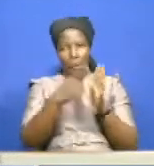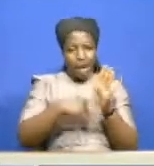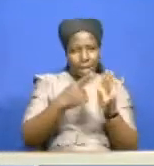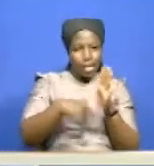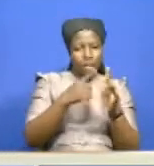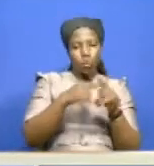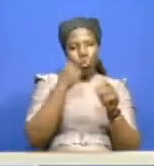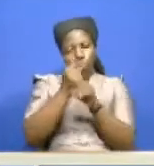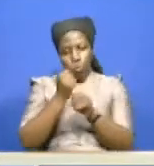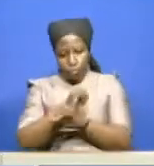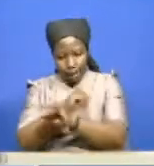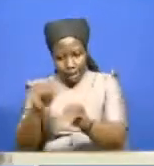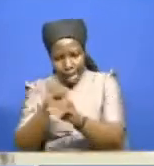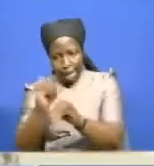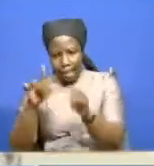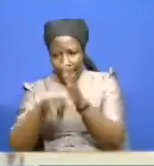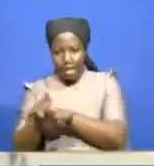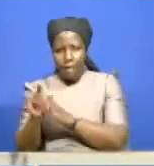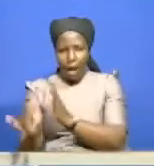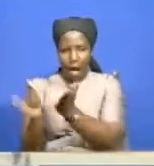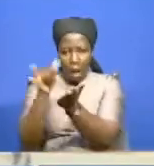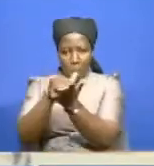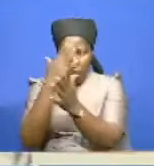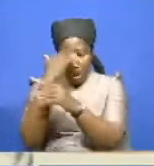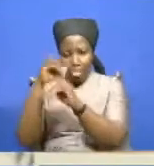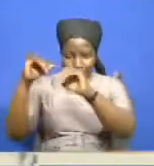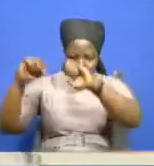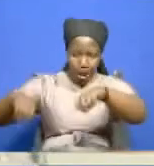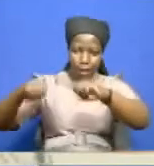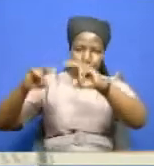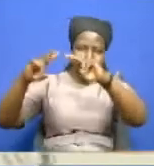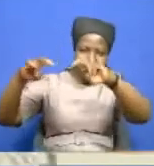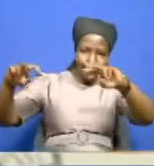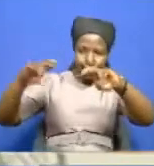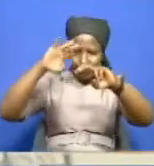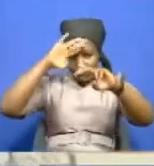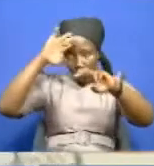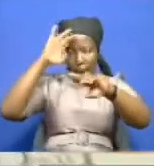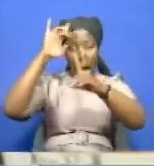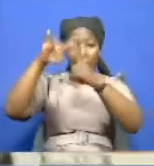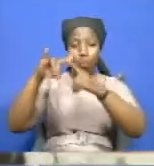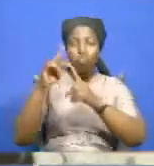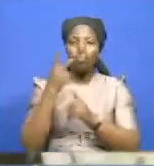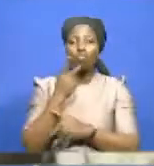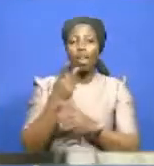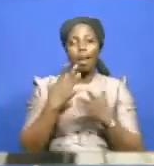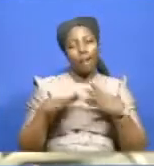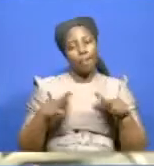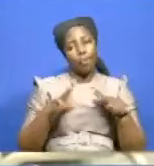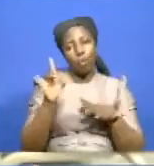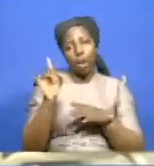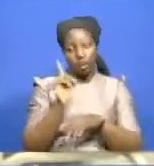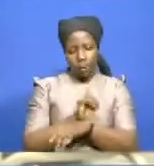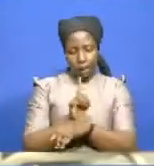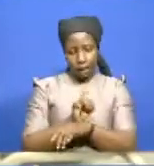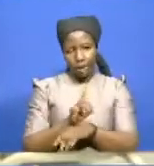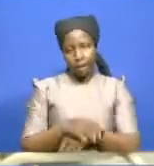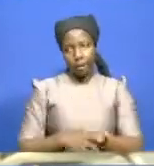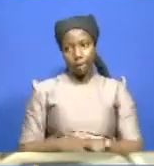traveler clearance at airports, since they can screen the temperatures of up to 200 persons per minute.